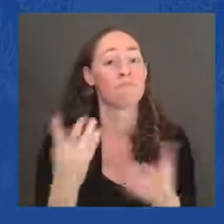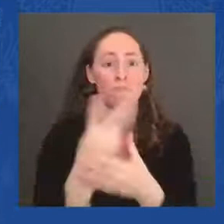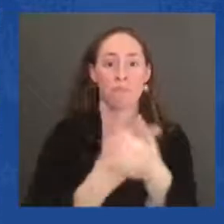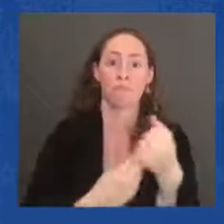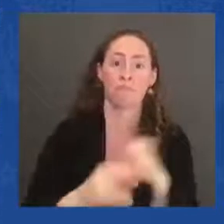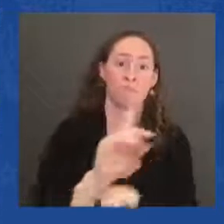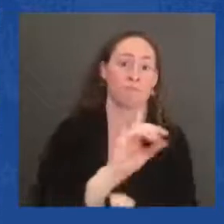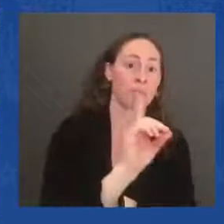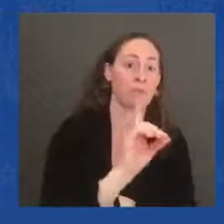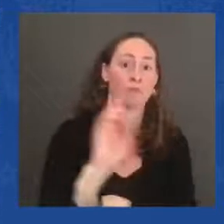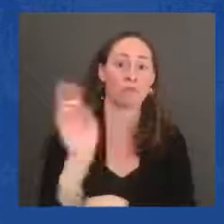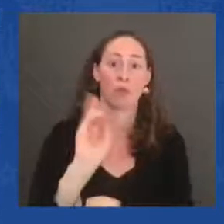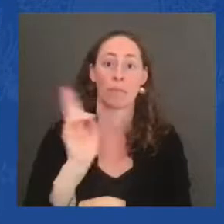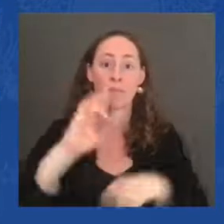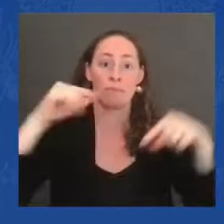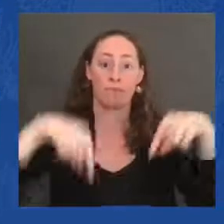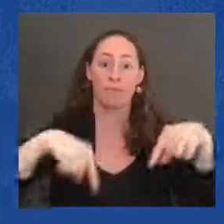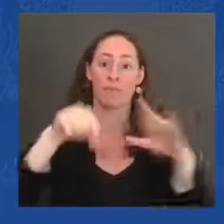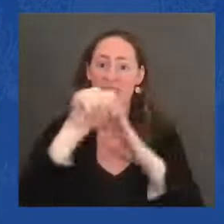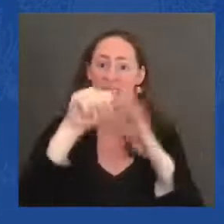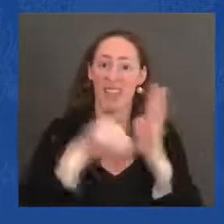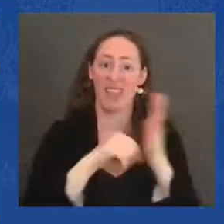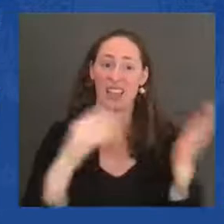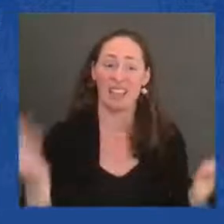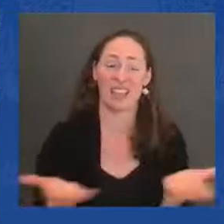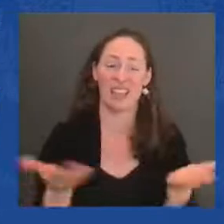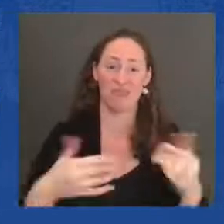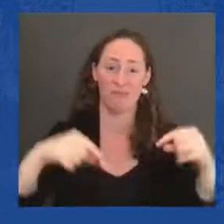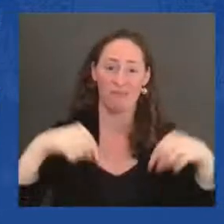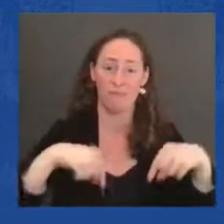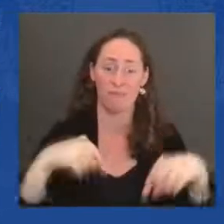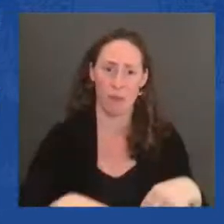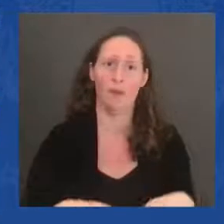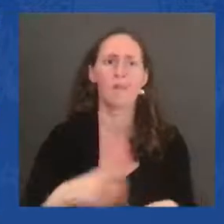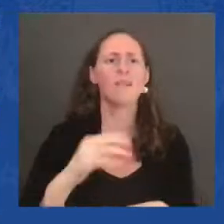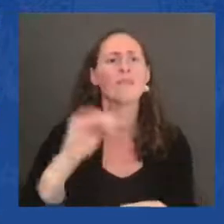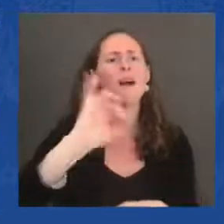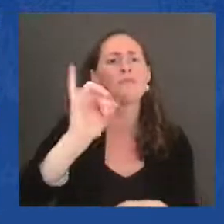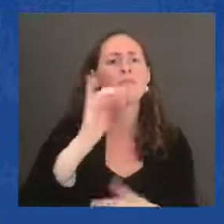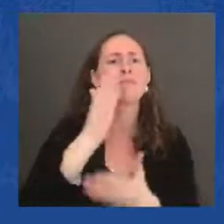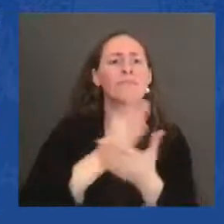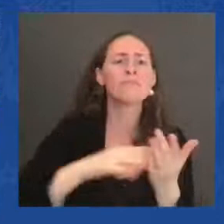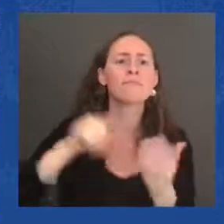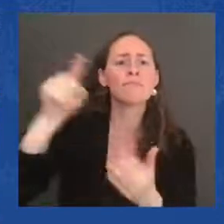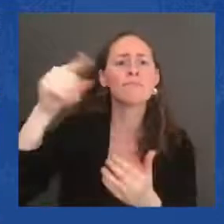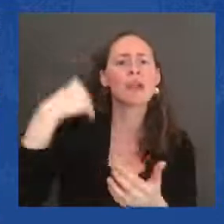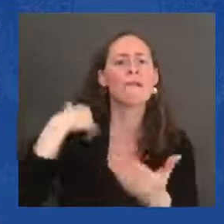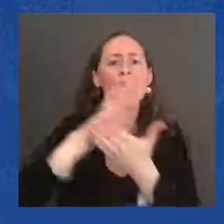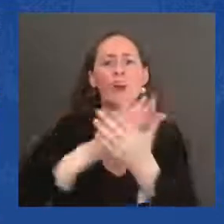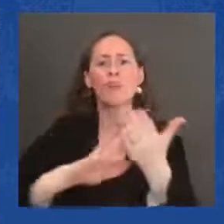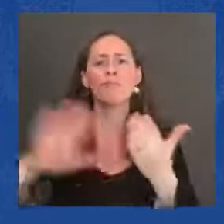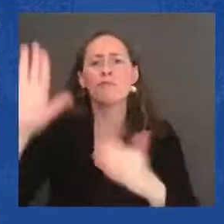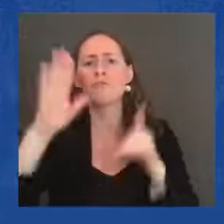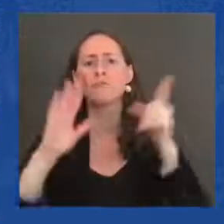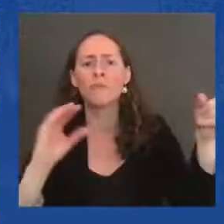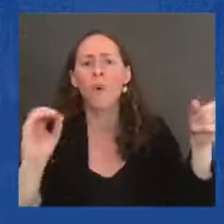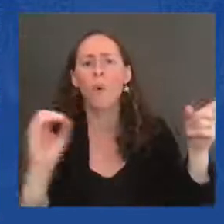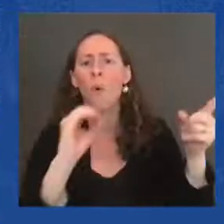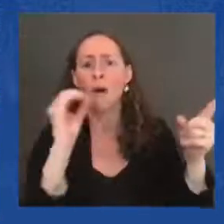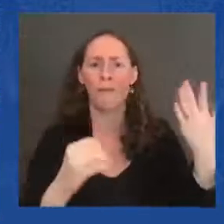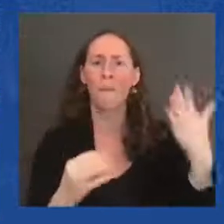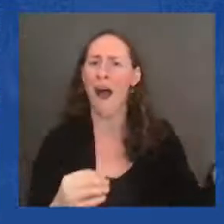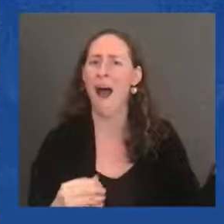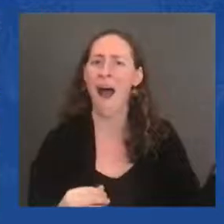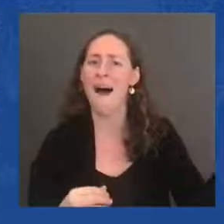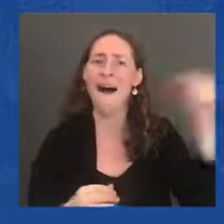Oregon who are going to try to be here, we all support this bill I put together on infrastructure. So when we